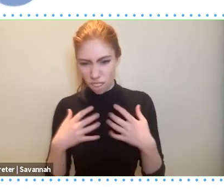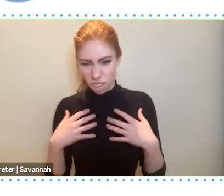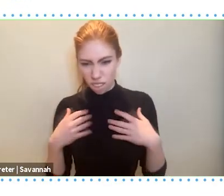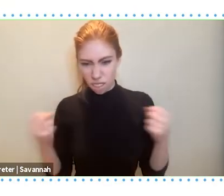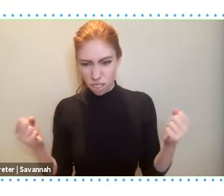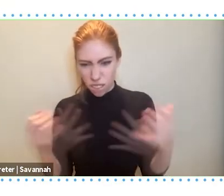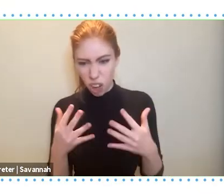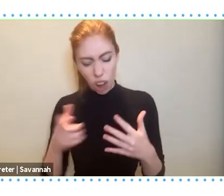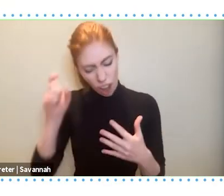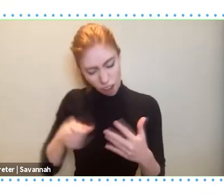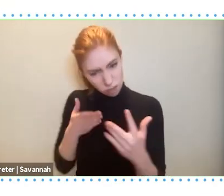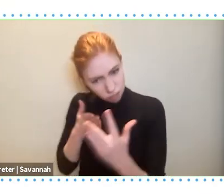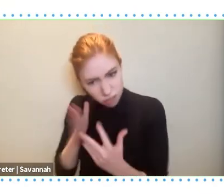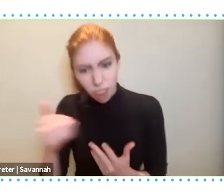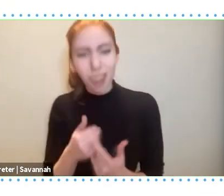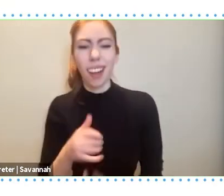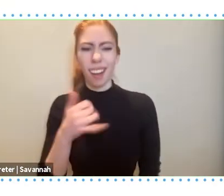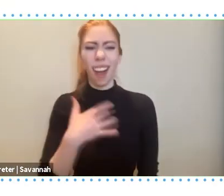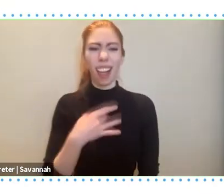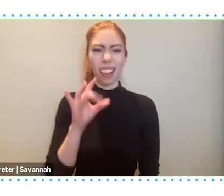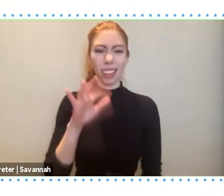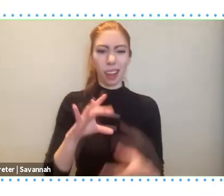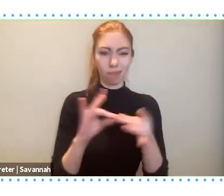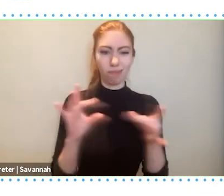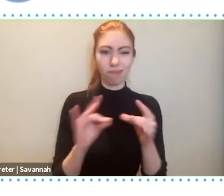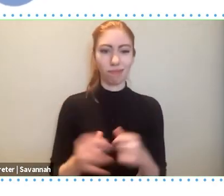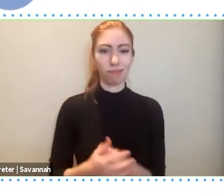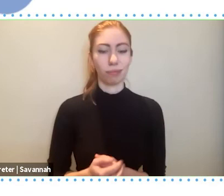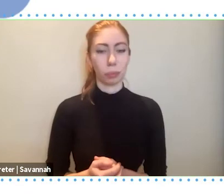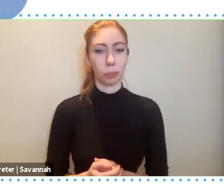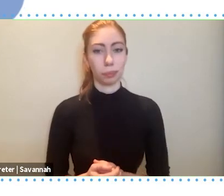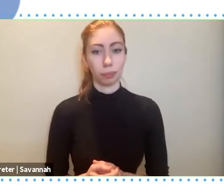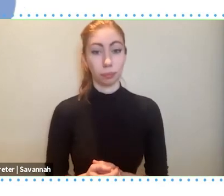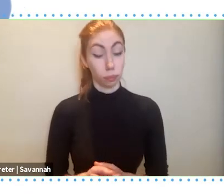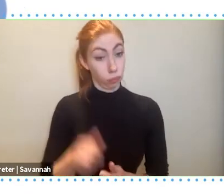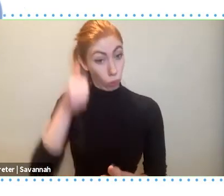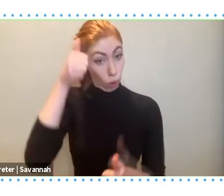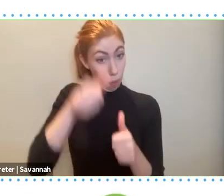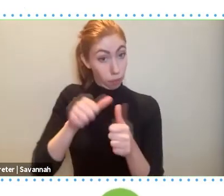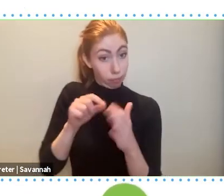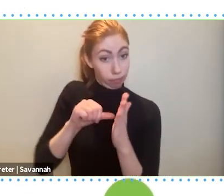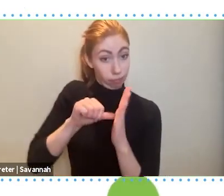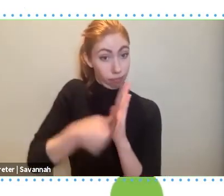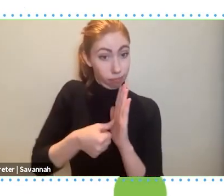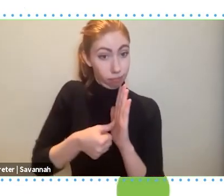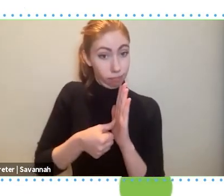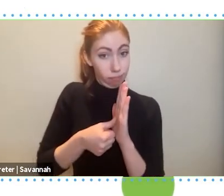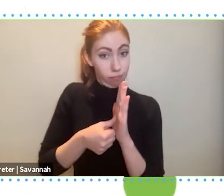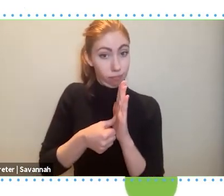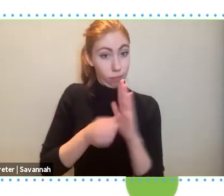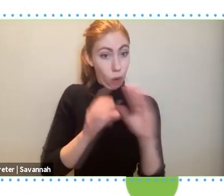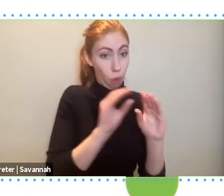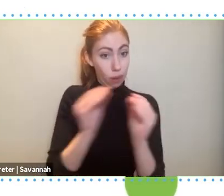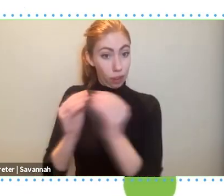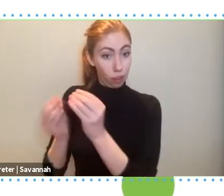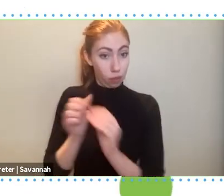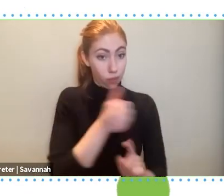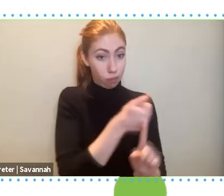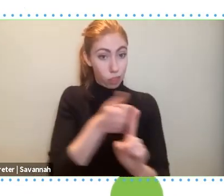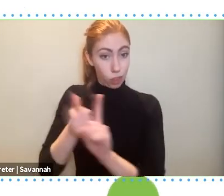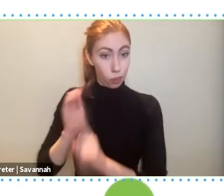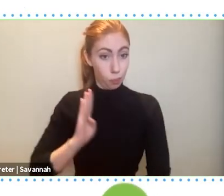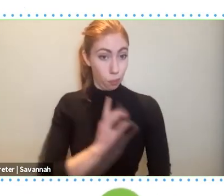so maybe for for board members, and again, it's going to be different because some boards, they are there at